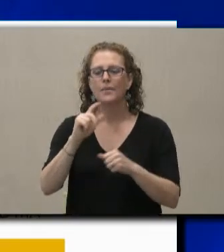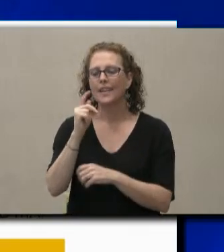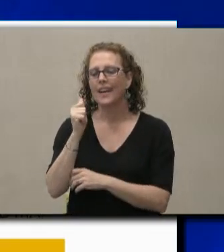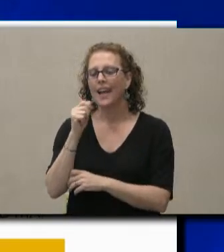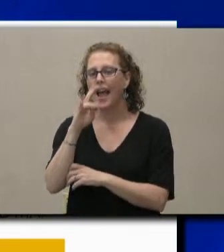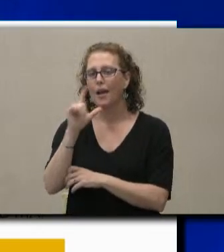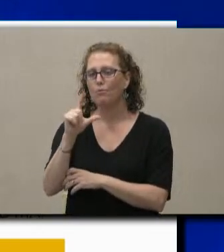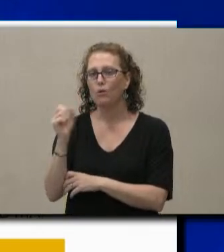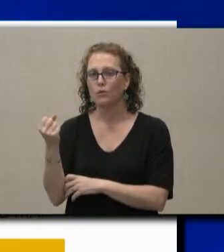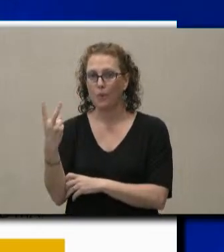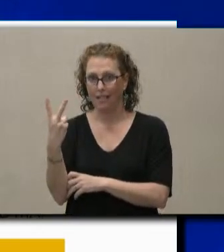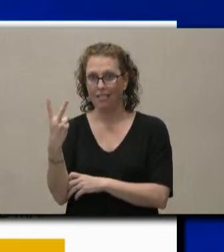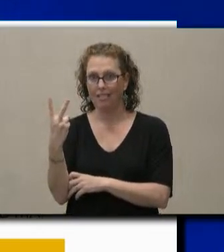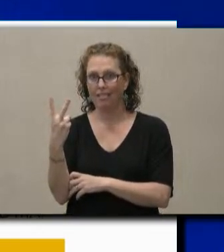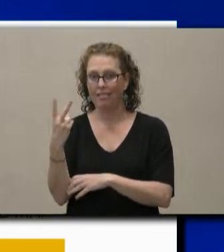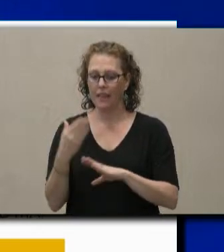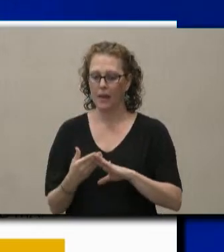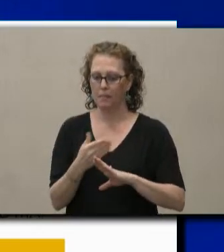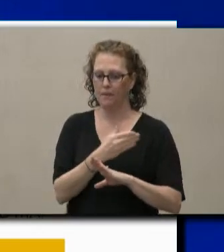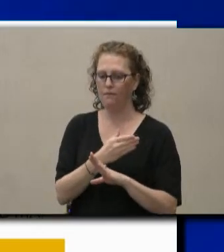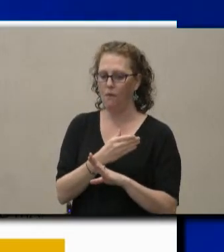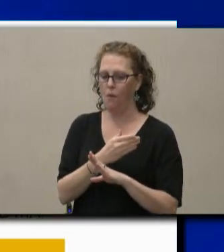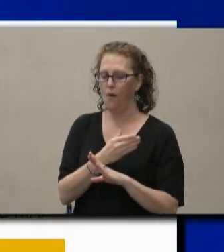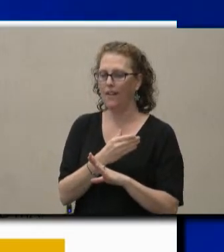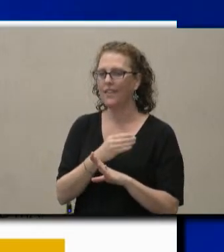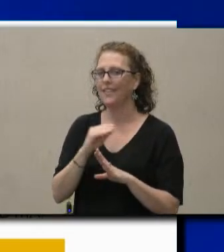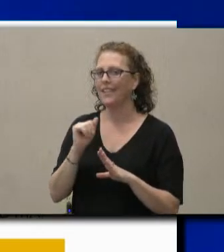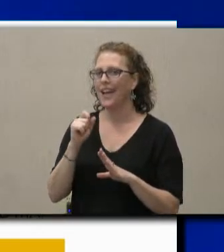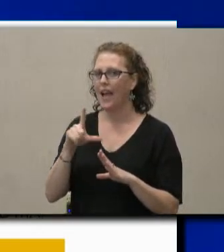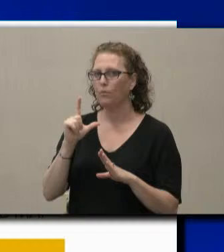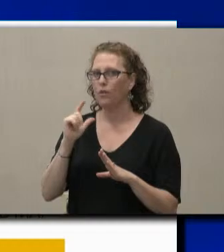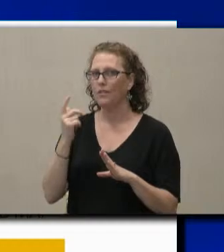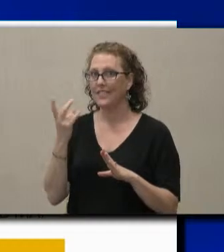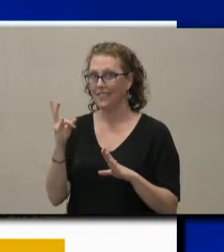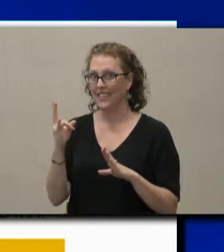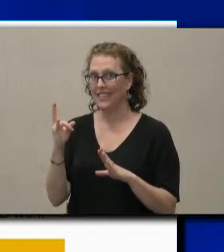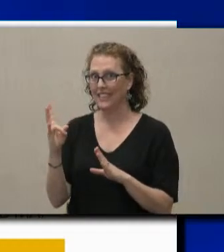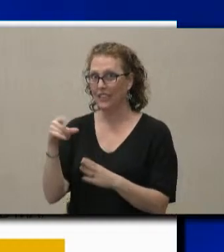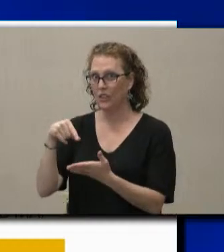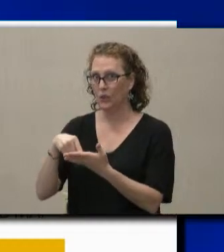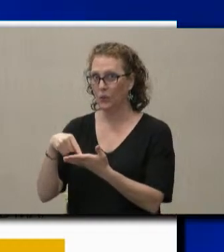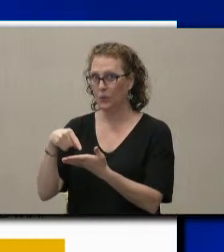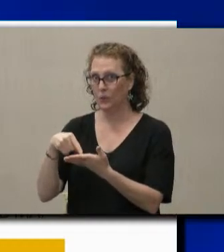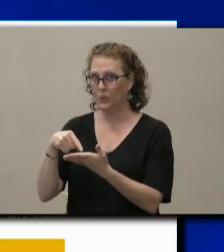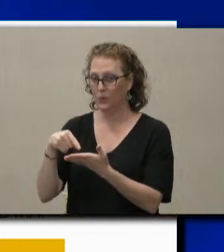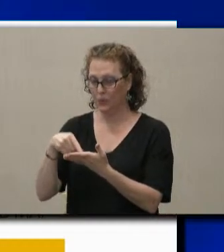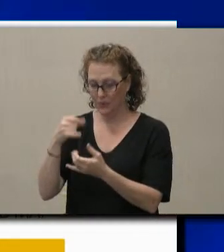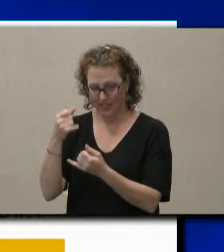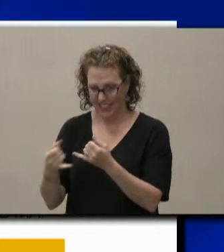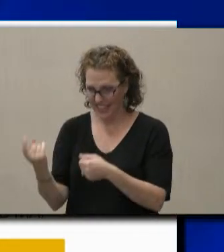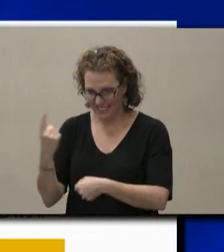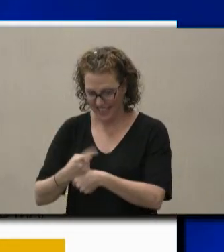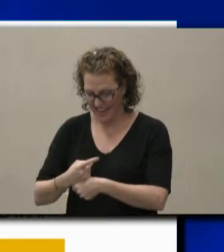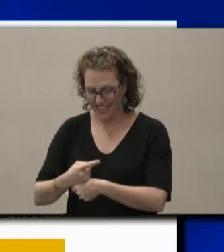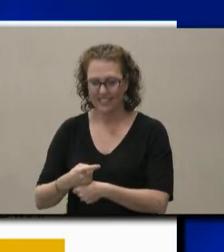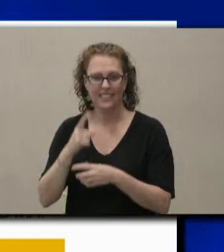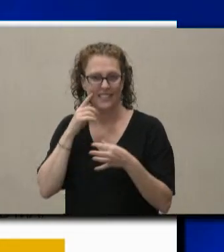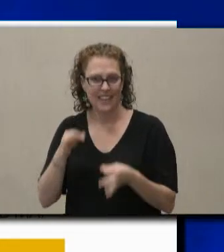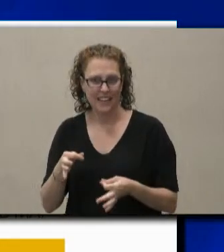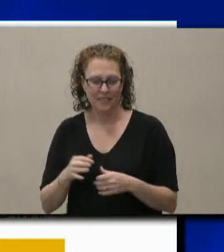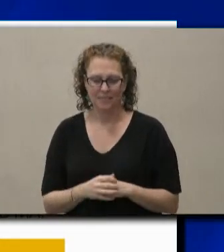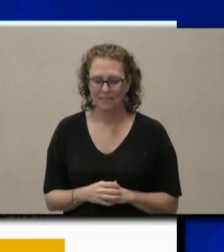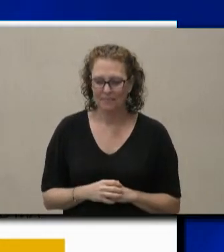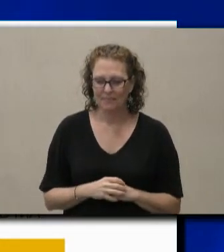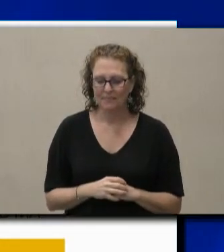April 17th, or the April 12th meeting in time for our April 17th deadline. And with that, I will hand that over